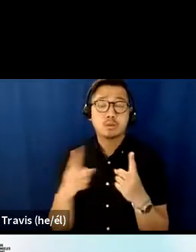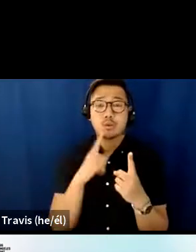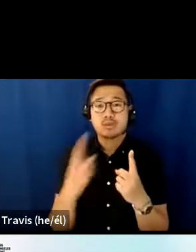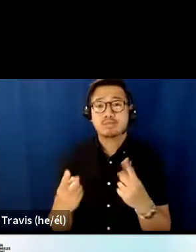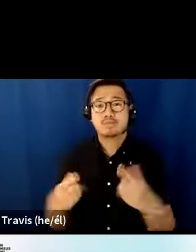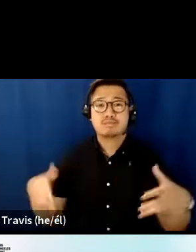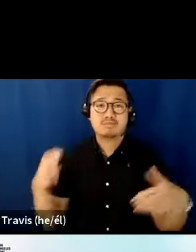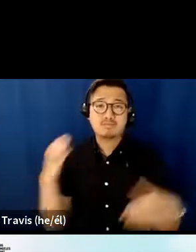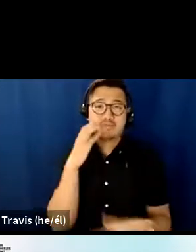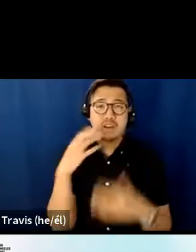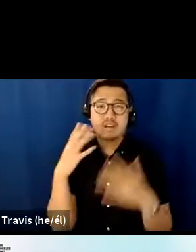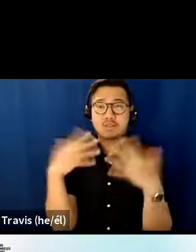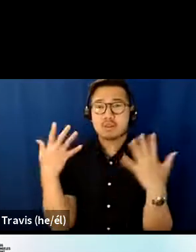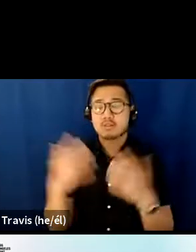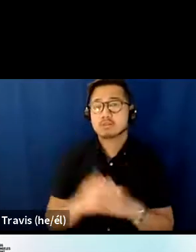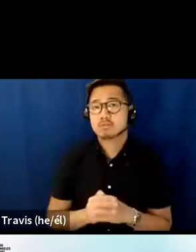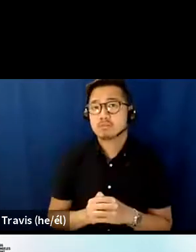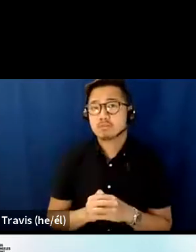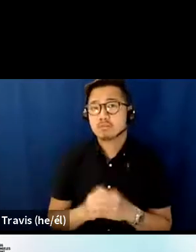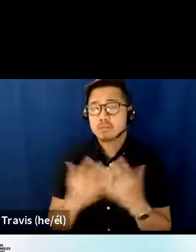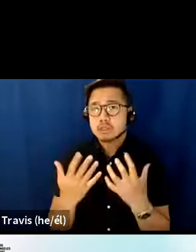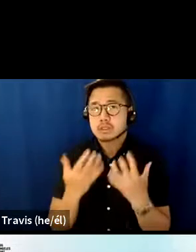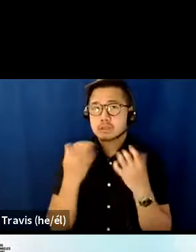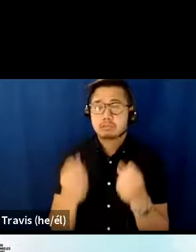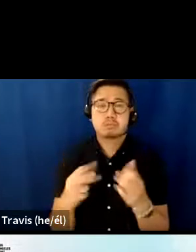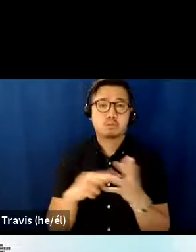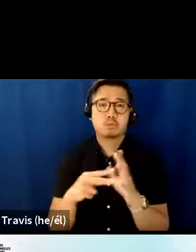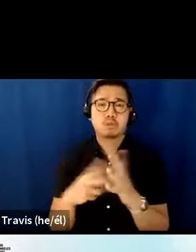healing knows that we are in different parts of